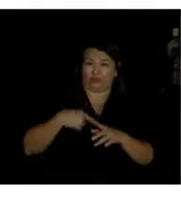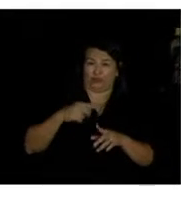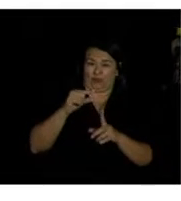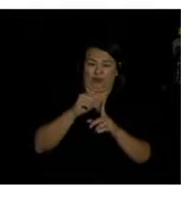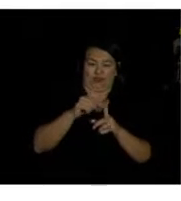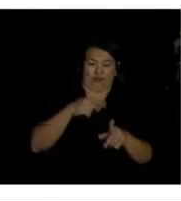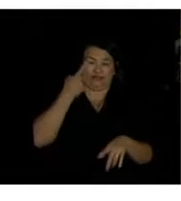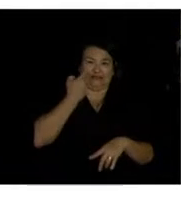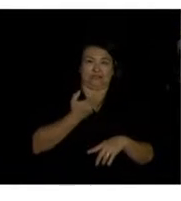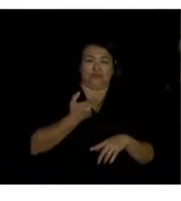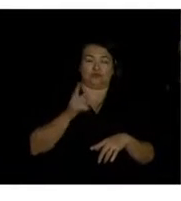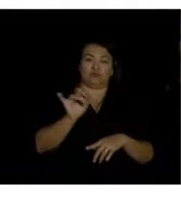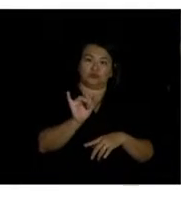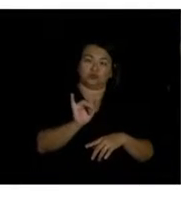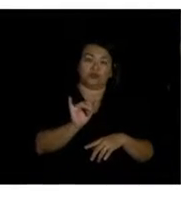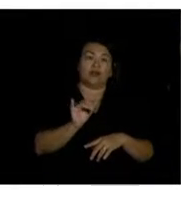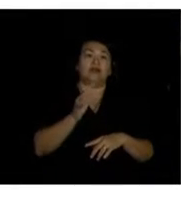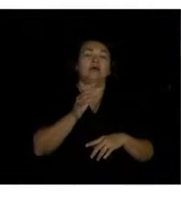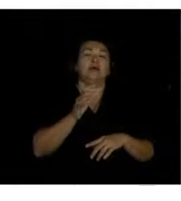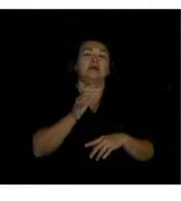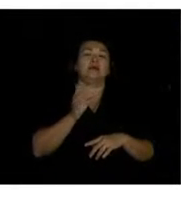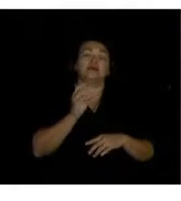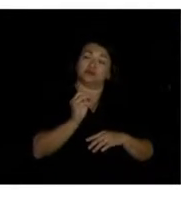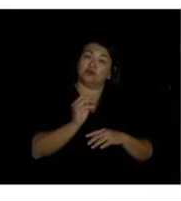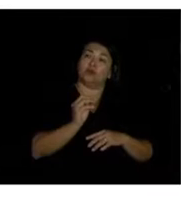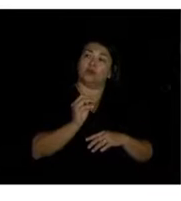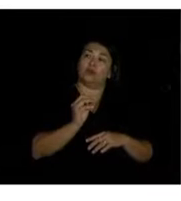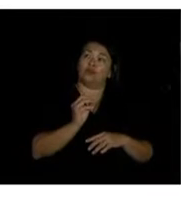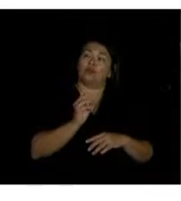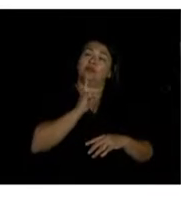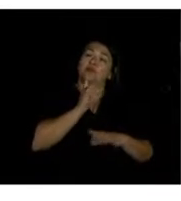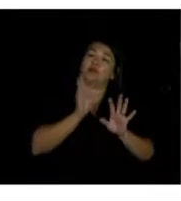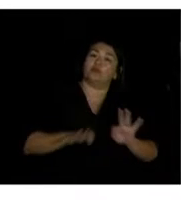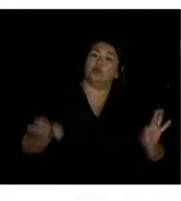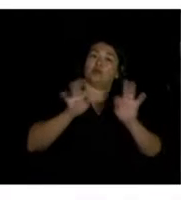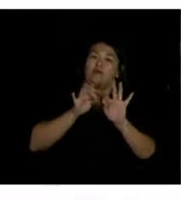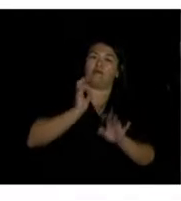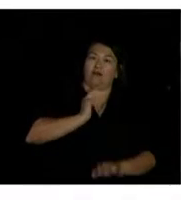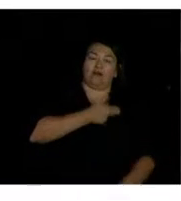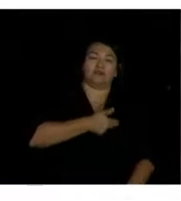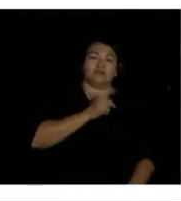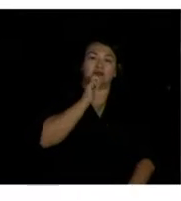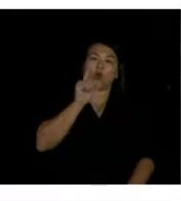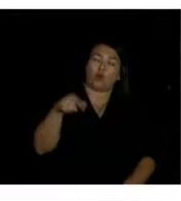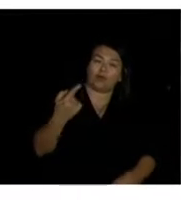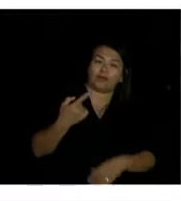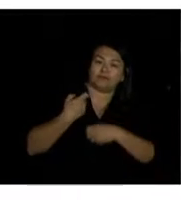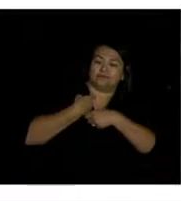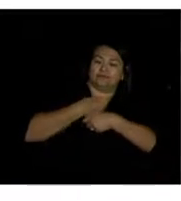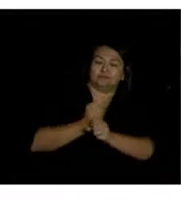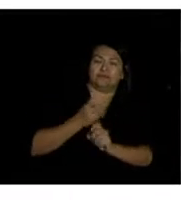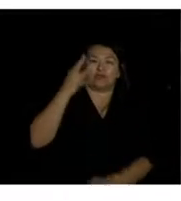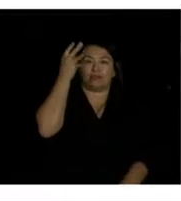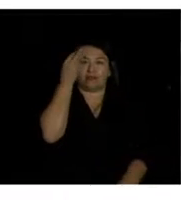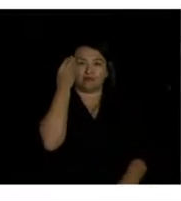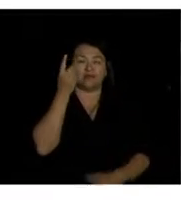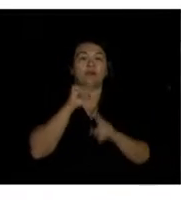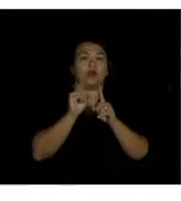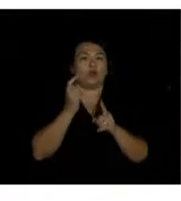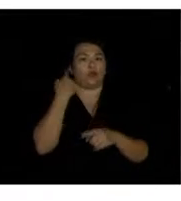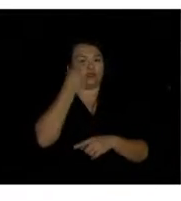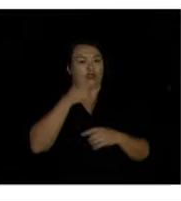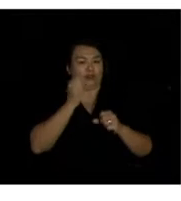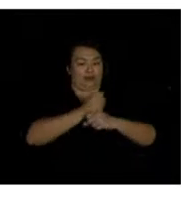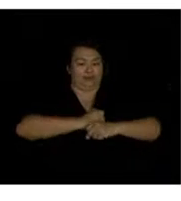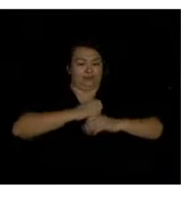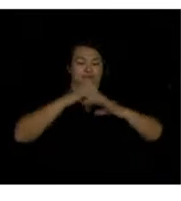on there. And so it was important for us to not only generate the thoughts, but what does that look like in terms of the